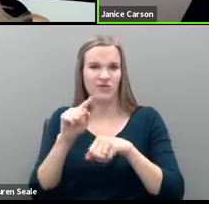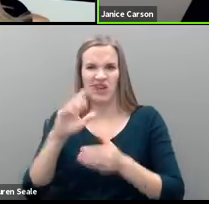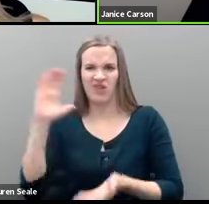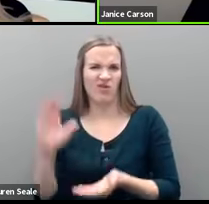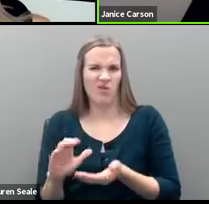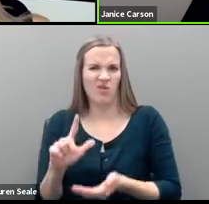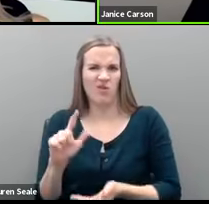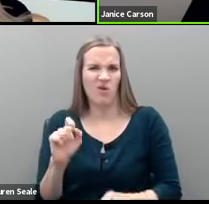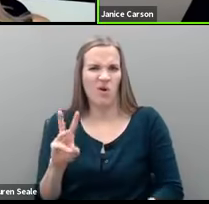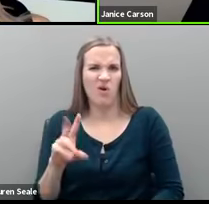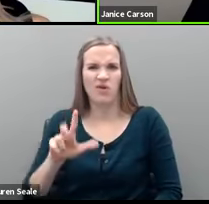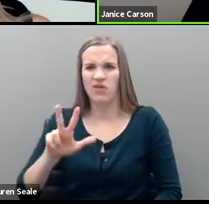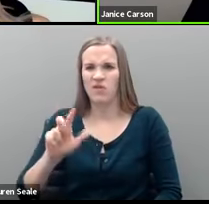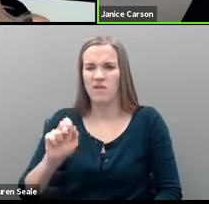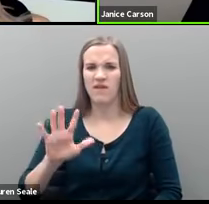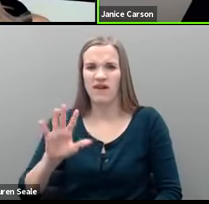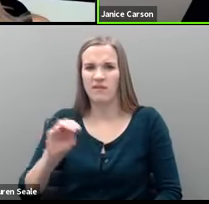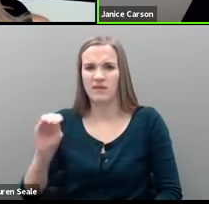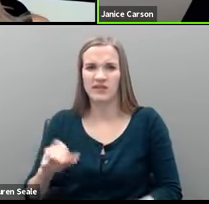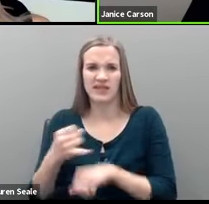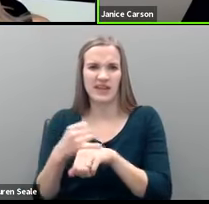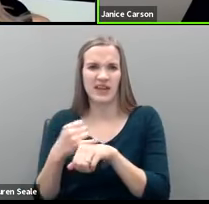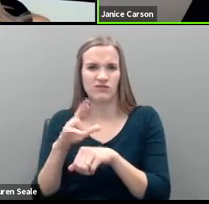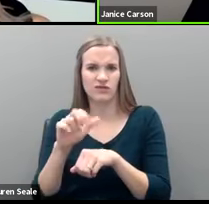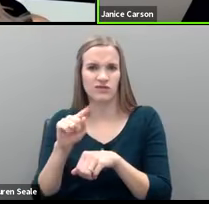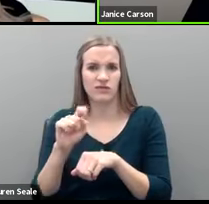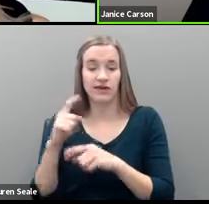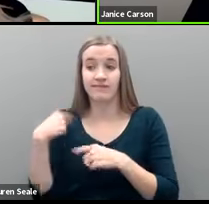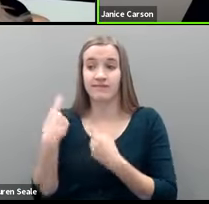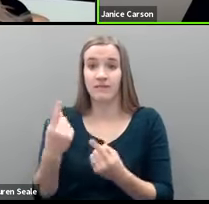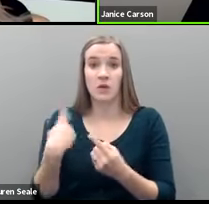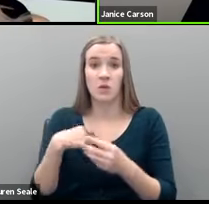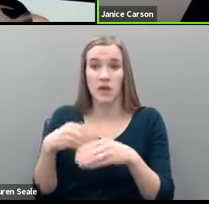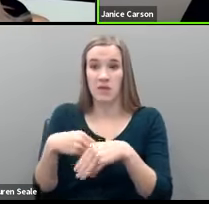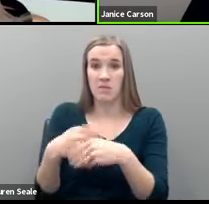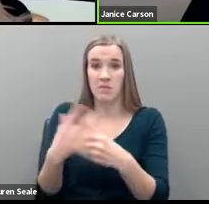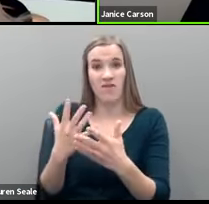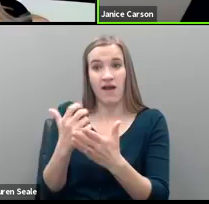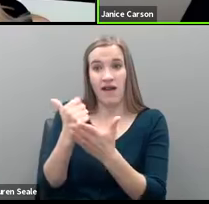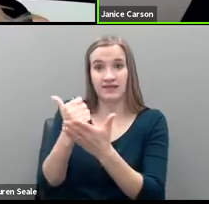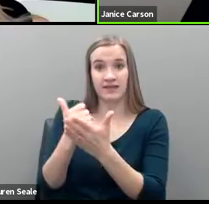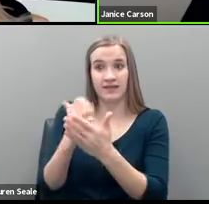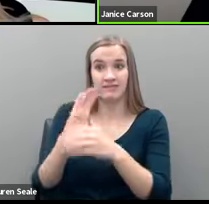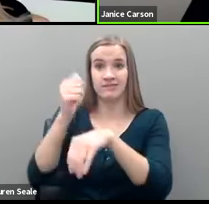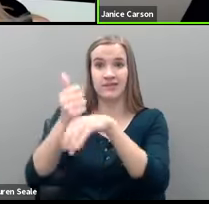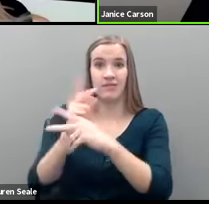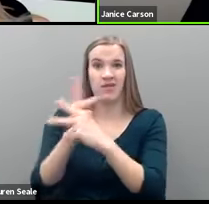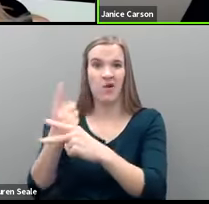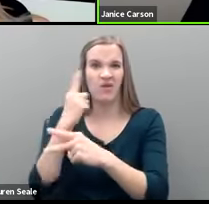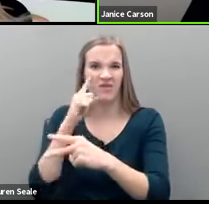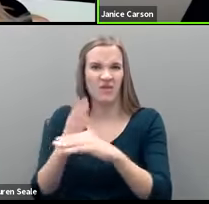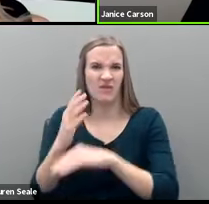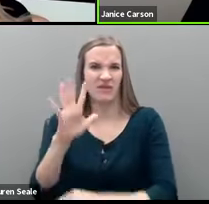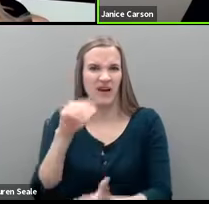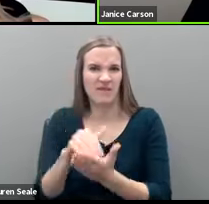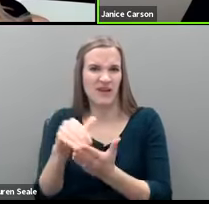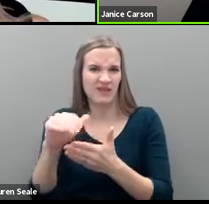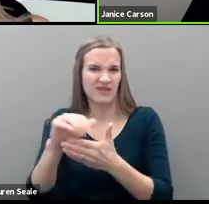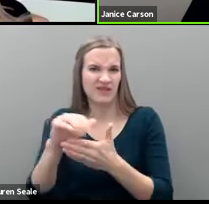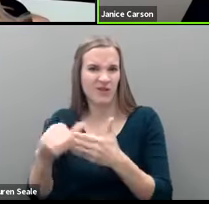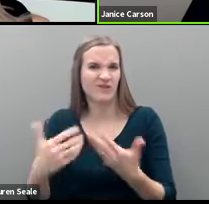And we have done just about $5 million in financial loan to Idahoans. So there's lots of different ways to make it happen,